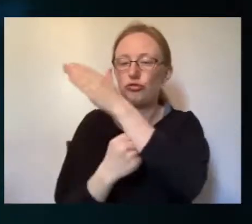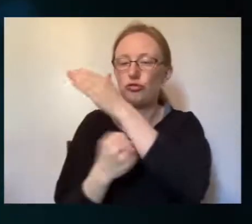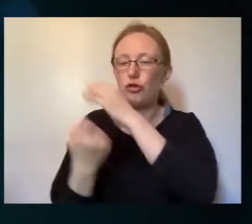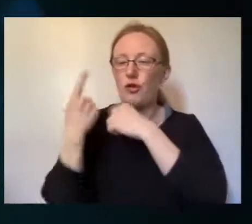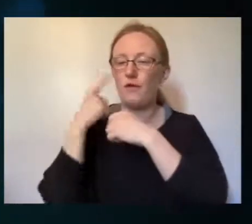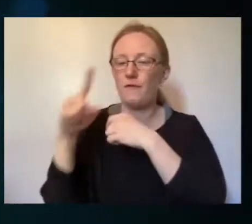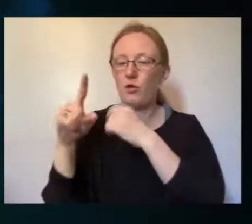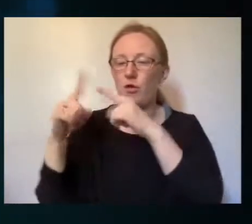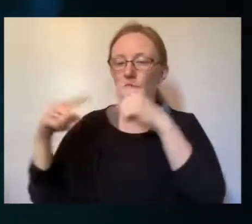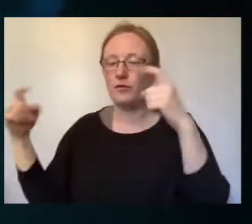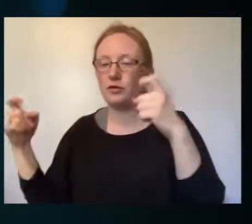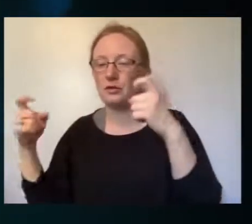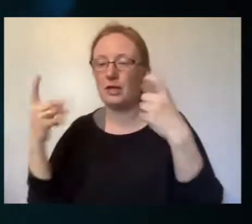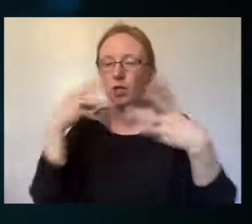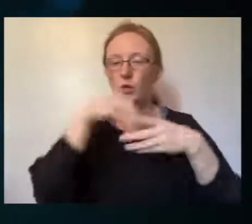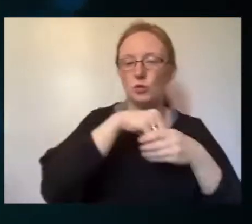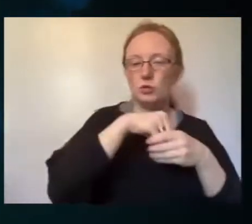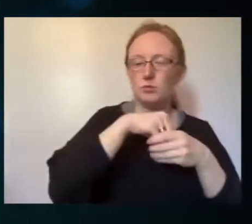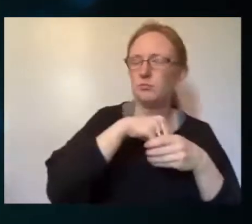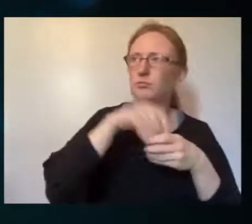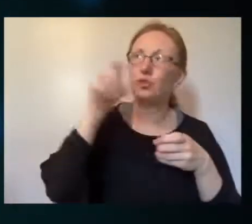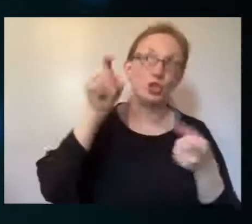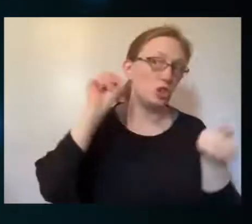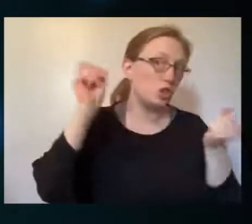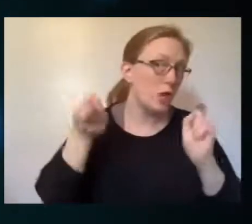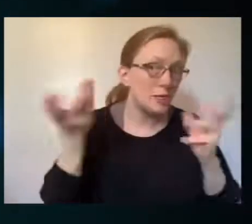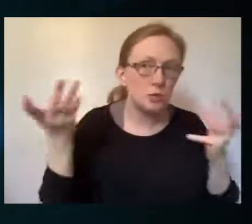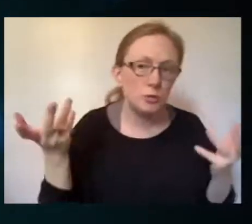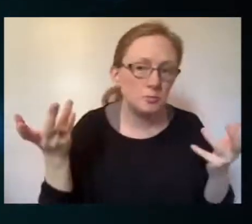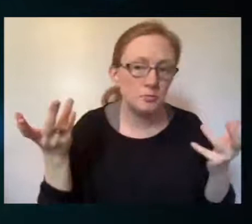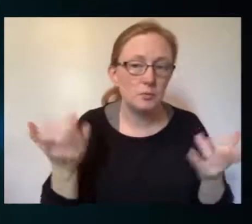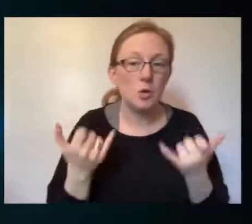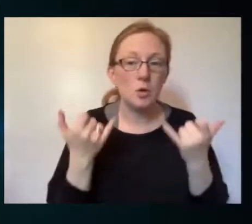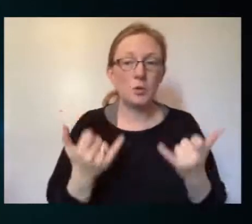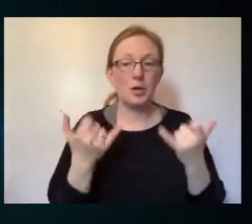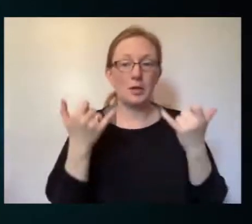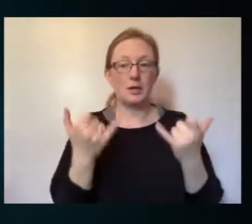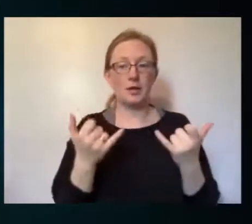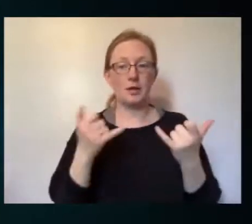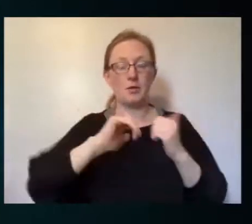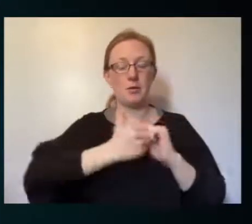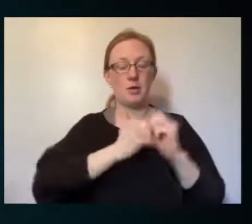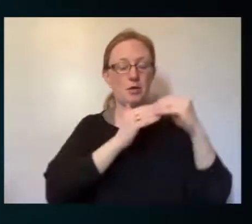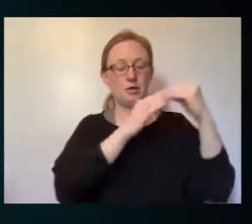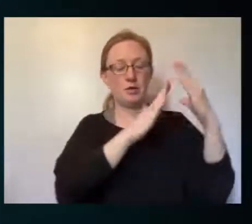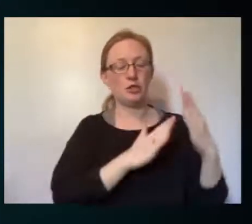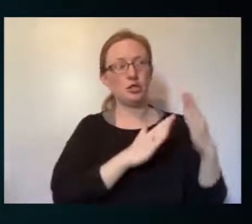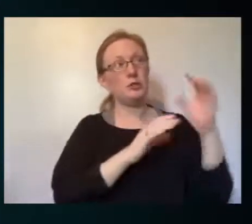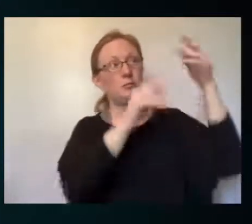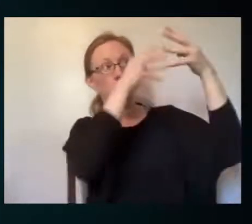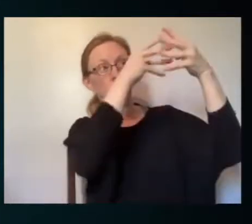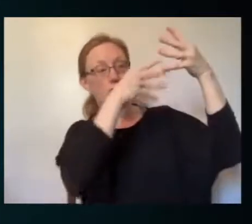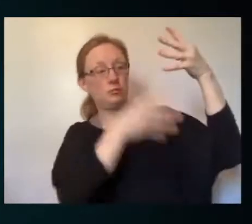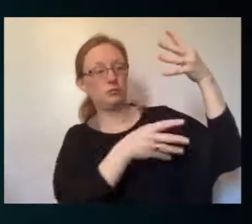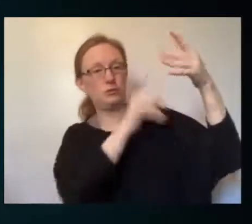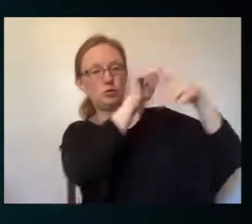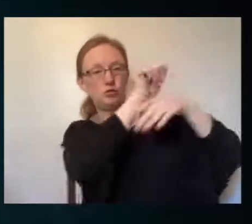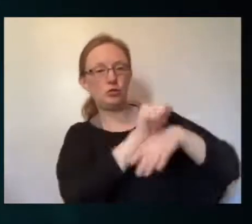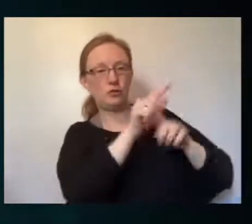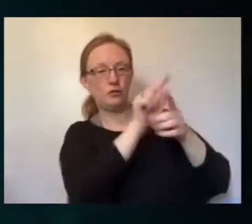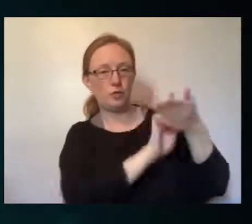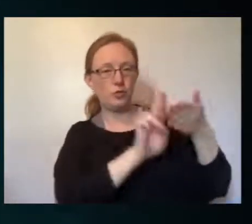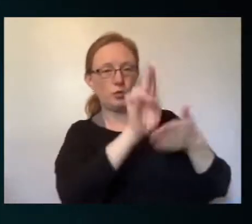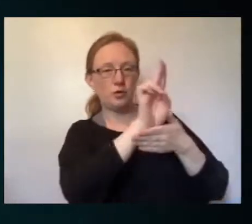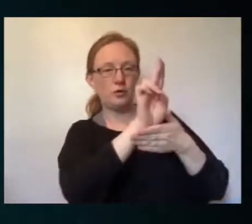and whether we should think about changing them. The current hierarchical form of leadership seems to inherit from traditions of universities